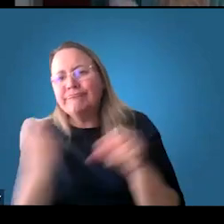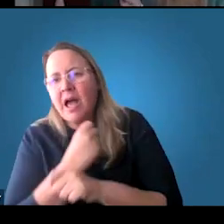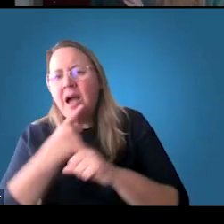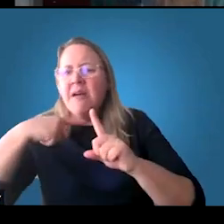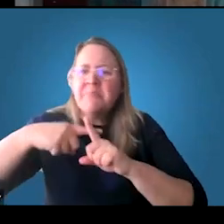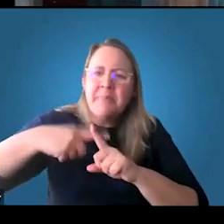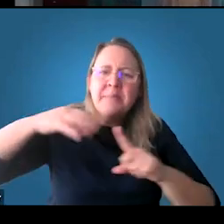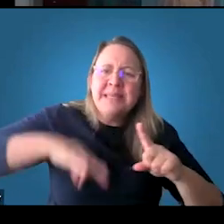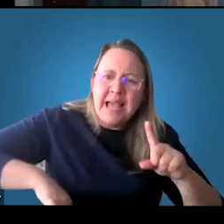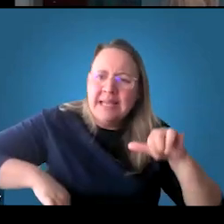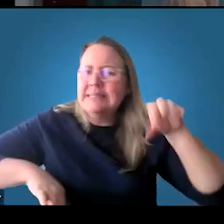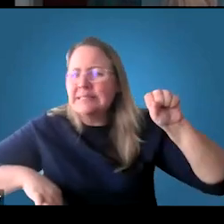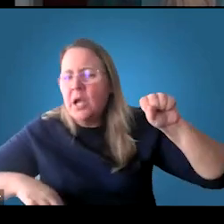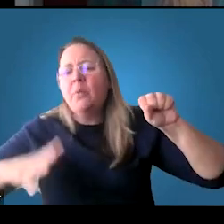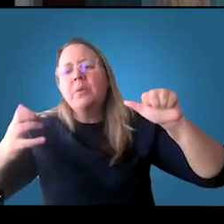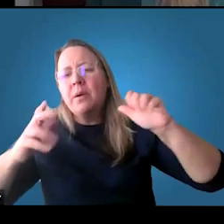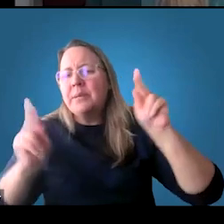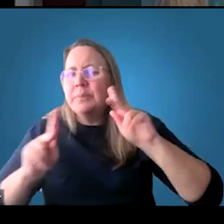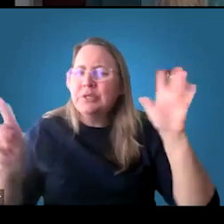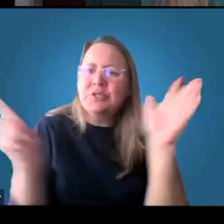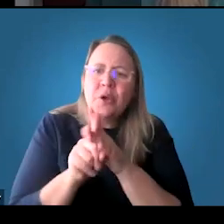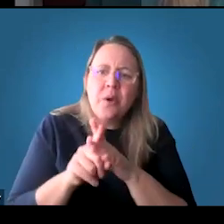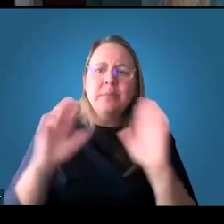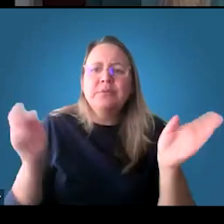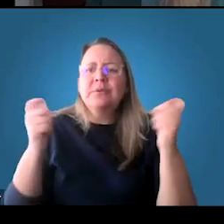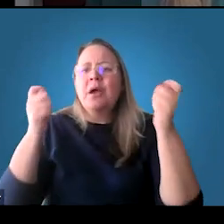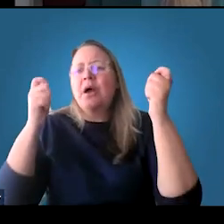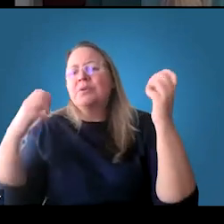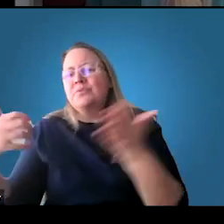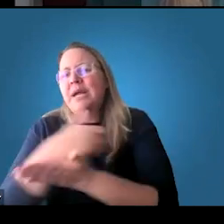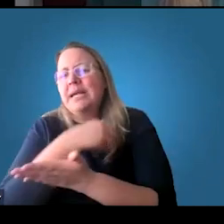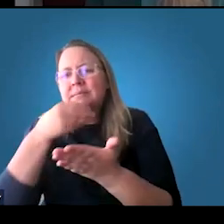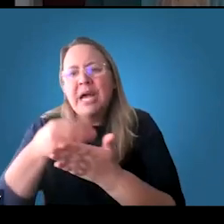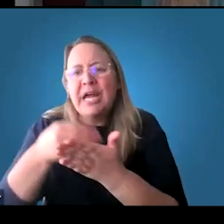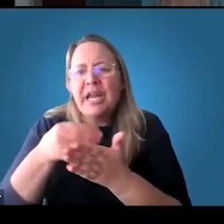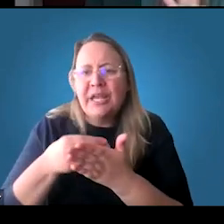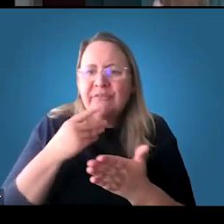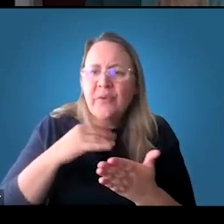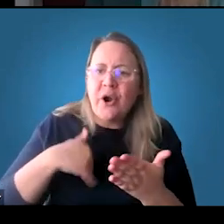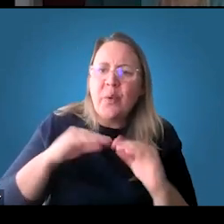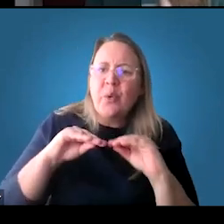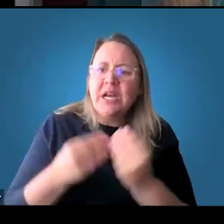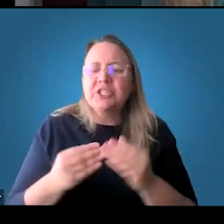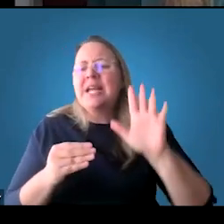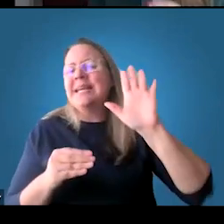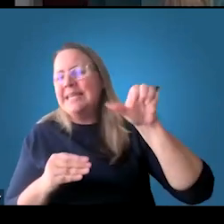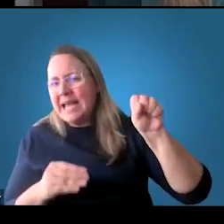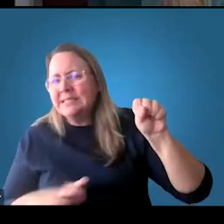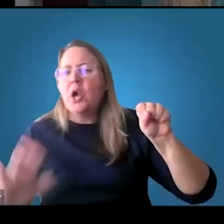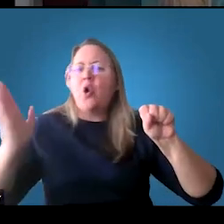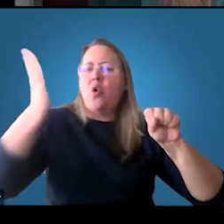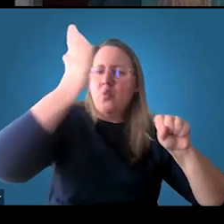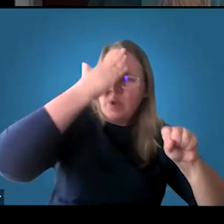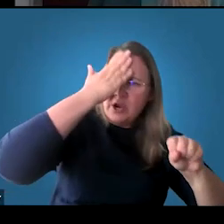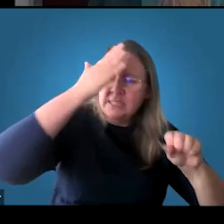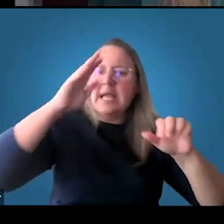important. Yes, we want folks to show up to our gala and help us raise lots of money for our cause. Awareness, attitudes, and actions all